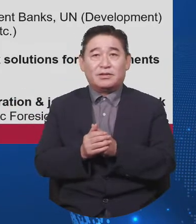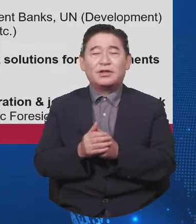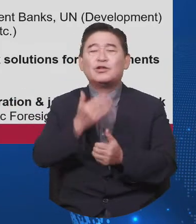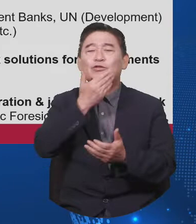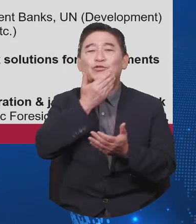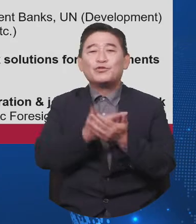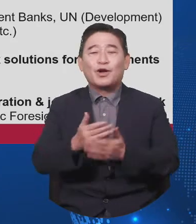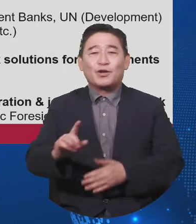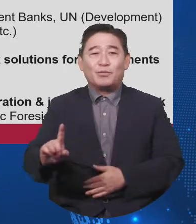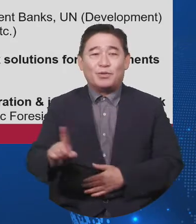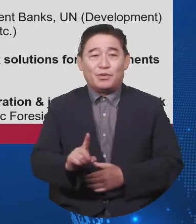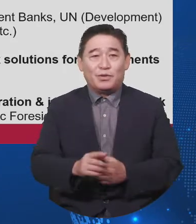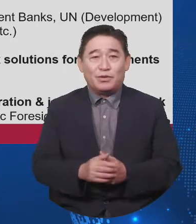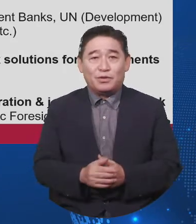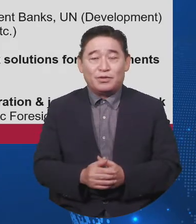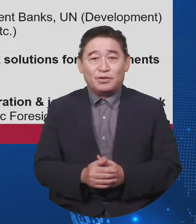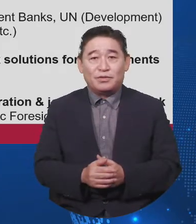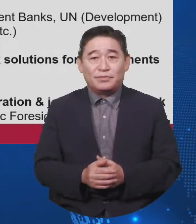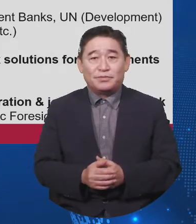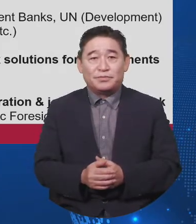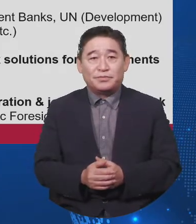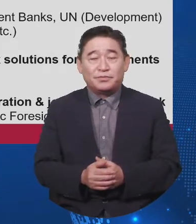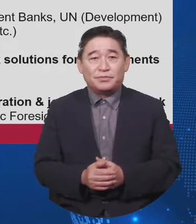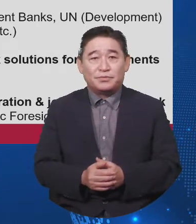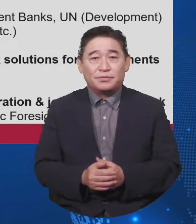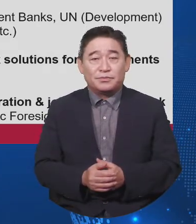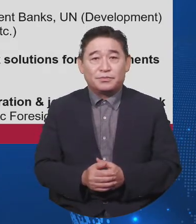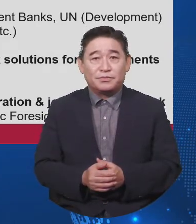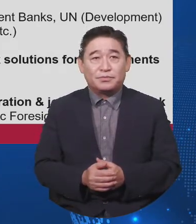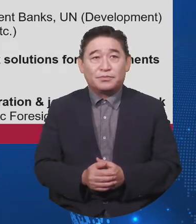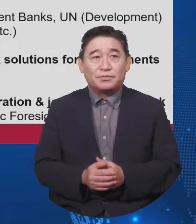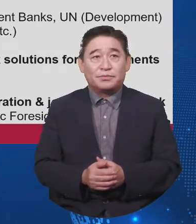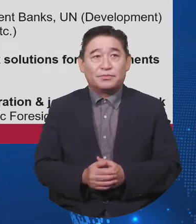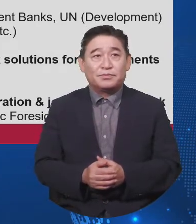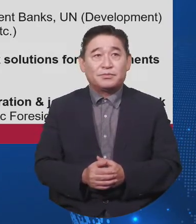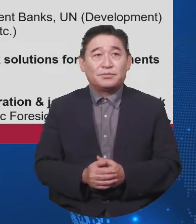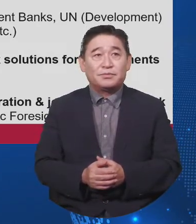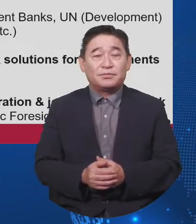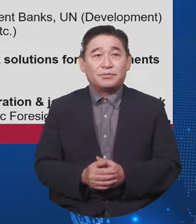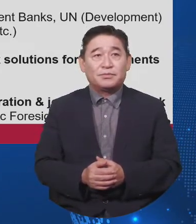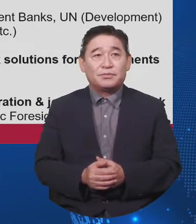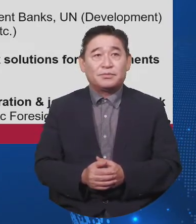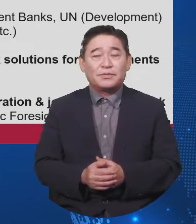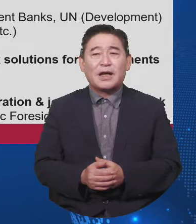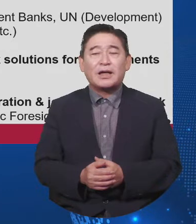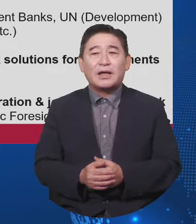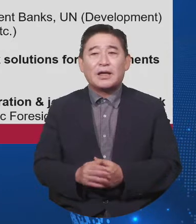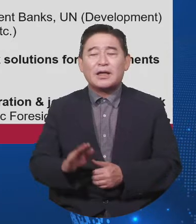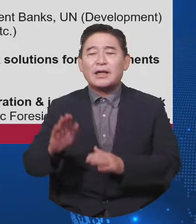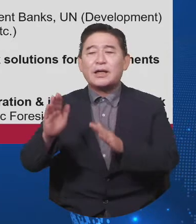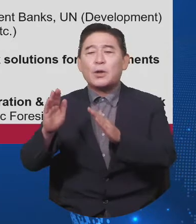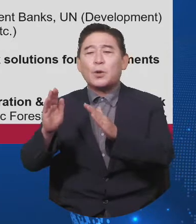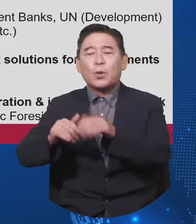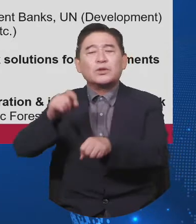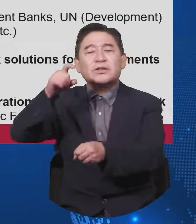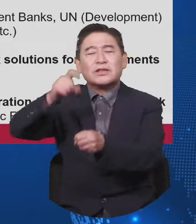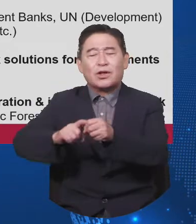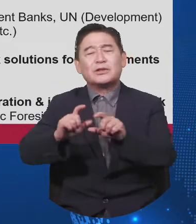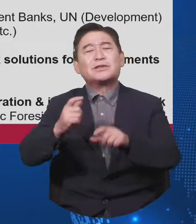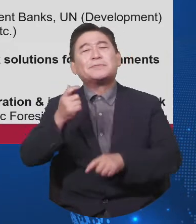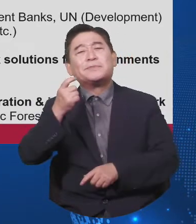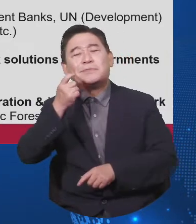rather informal platforms for dialogue. In how far are Southern providers